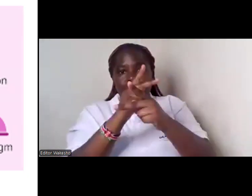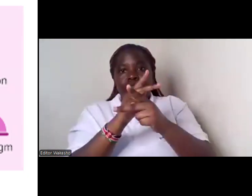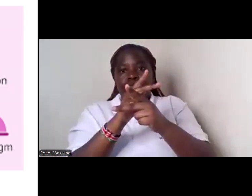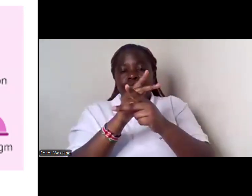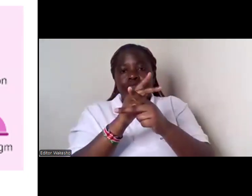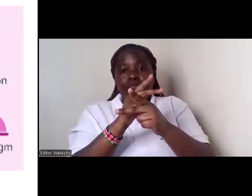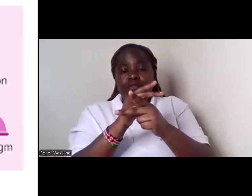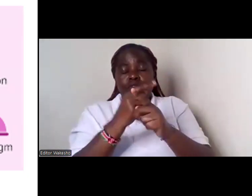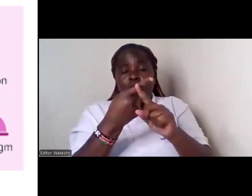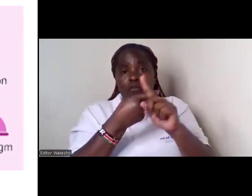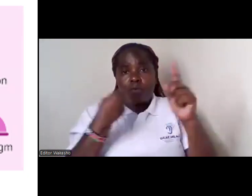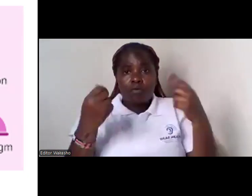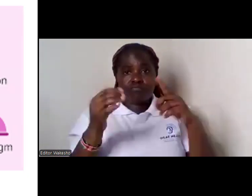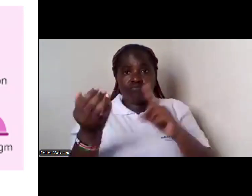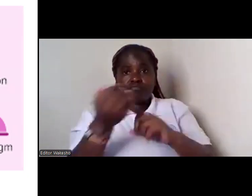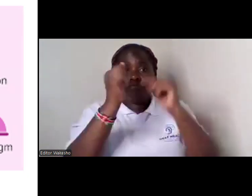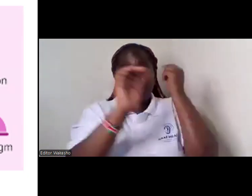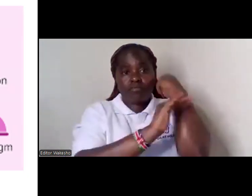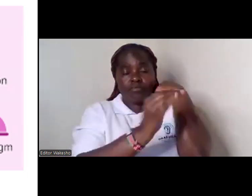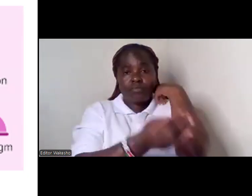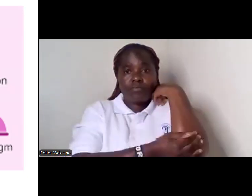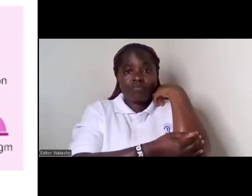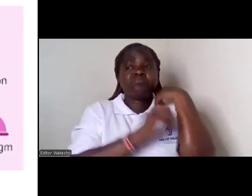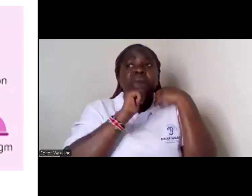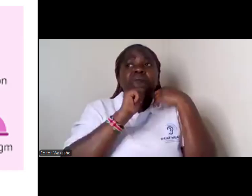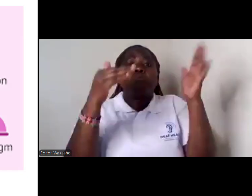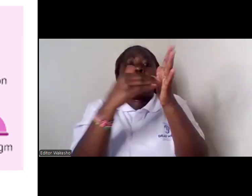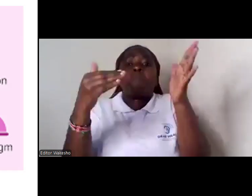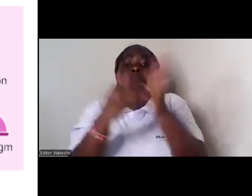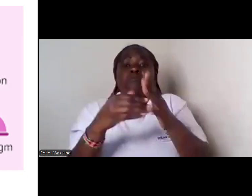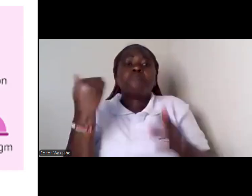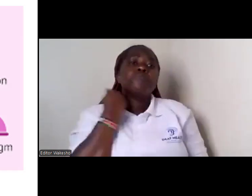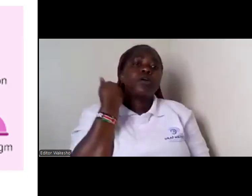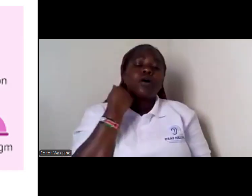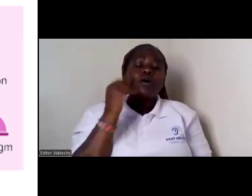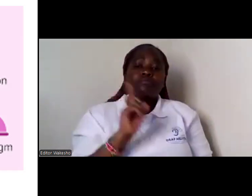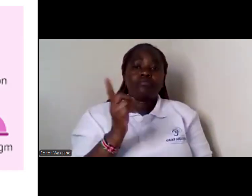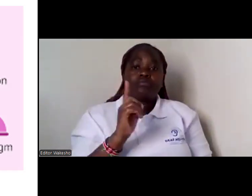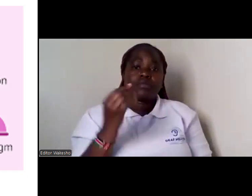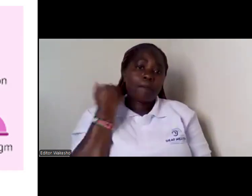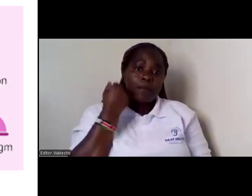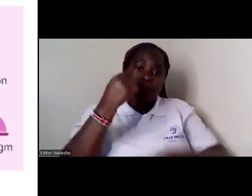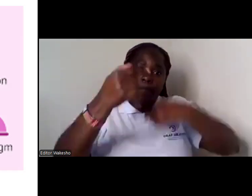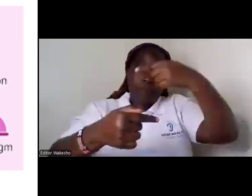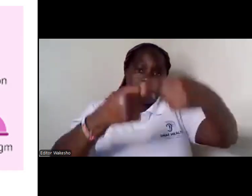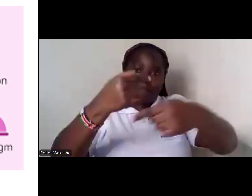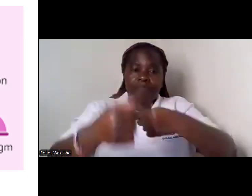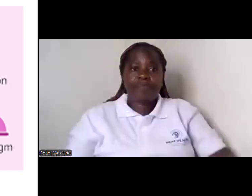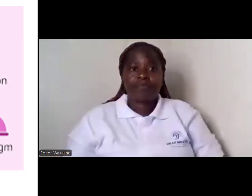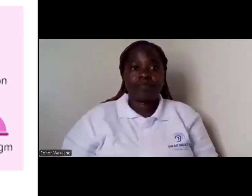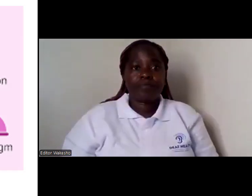someone from getting pregnant. It will not stop you from getting your periods. Your periods will still continue, and